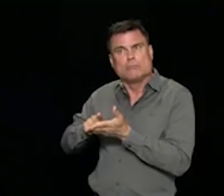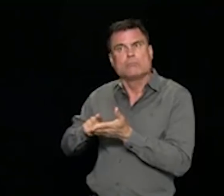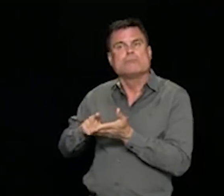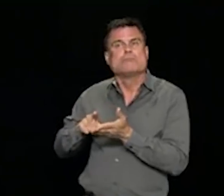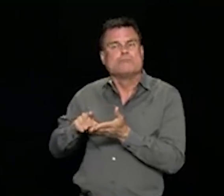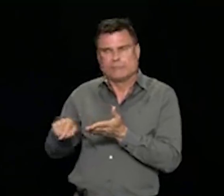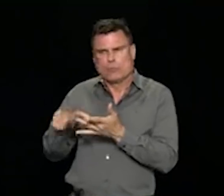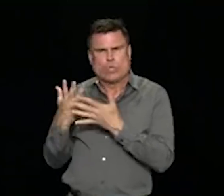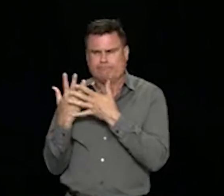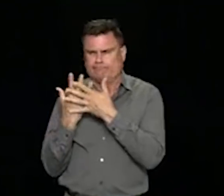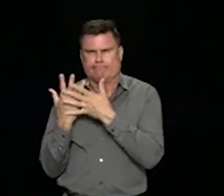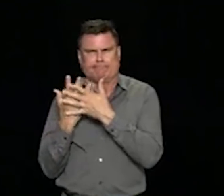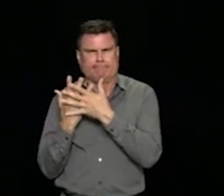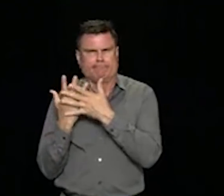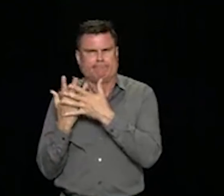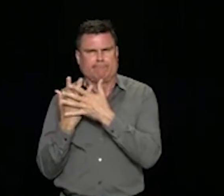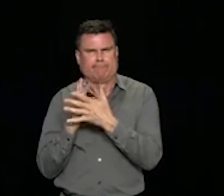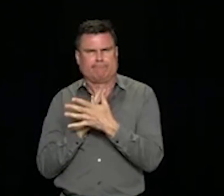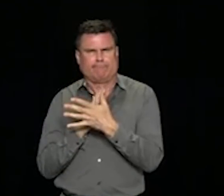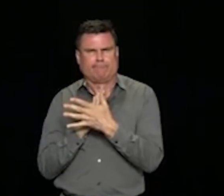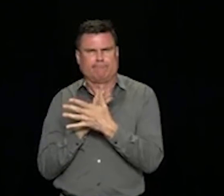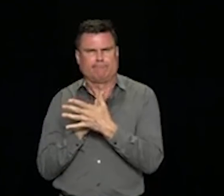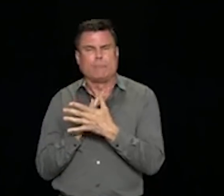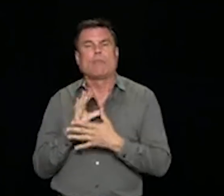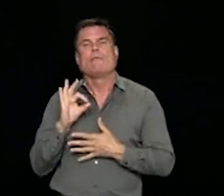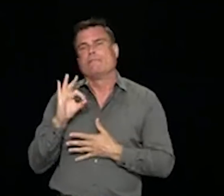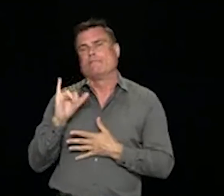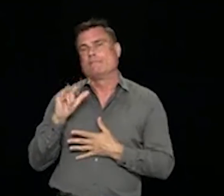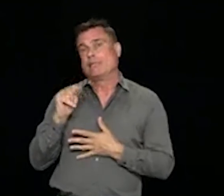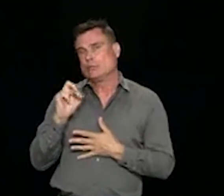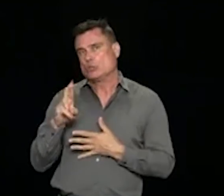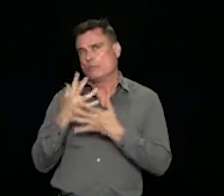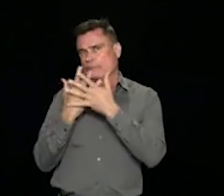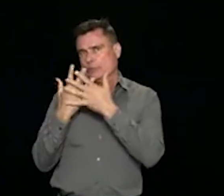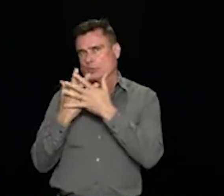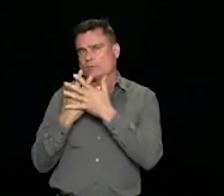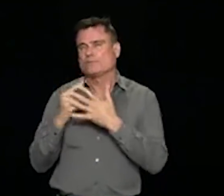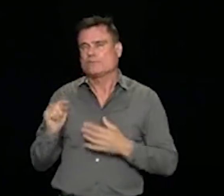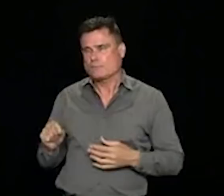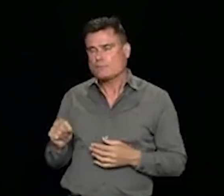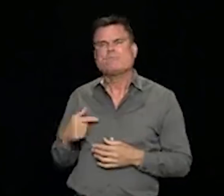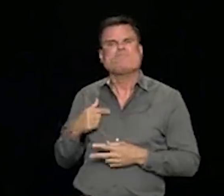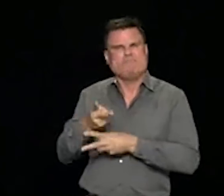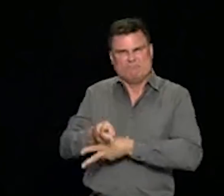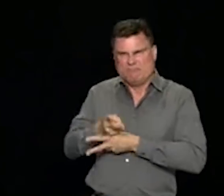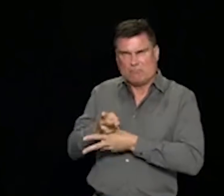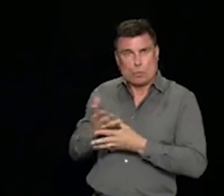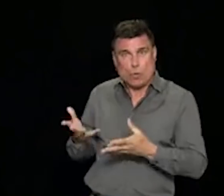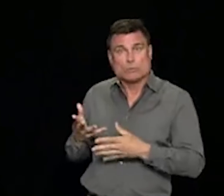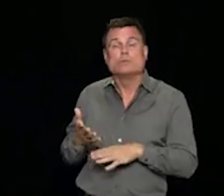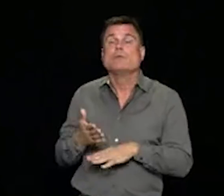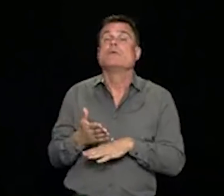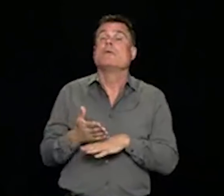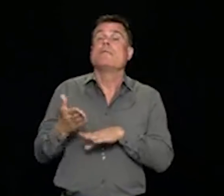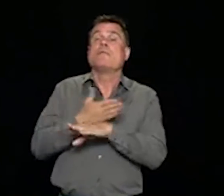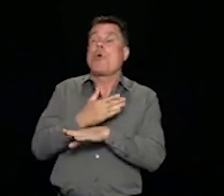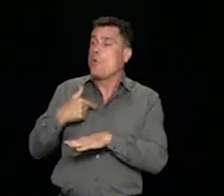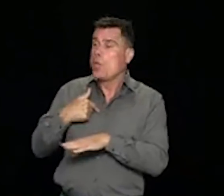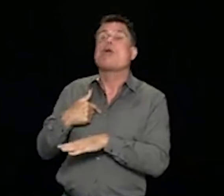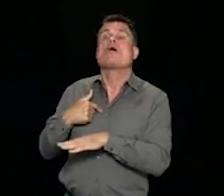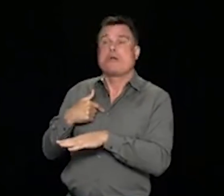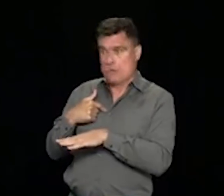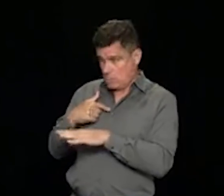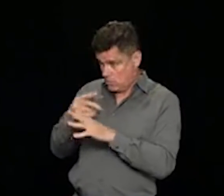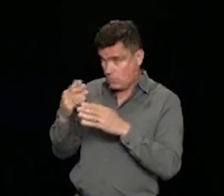And we're obviously very appreciative to add this to our efforts. to secure PPE and to put it into use